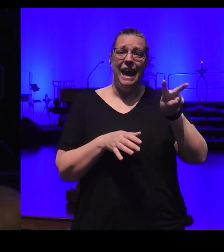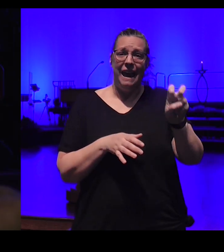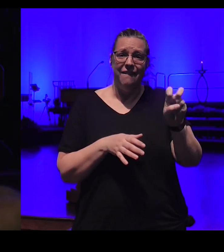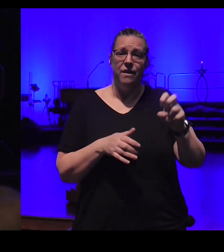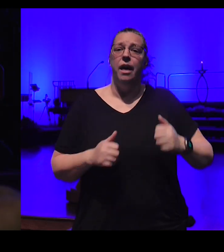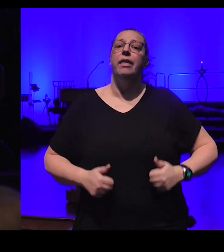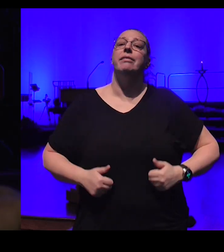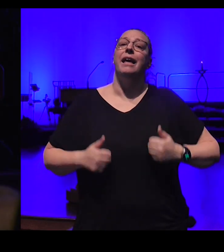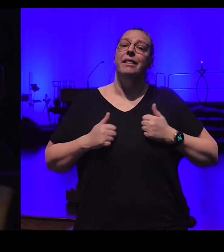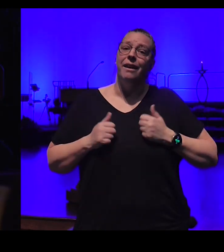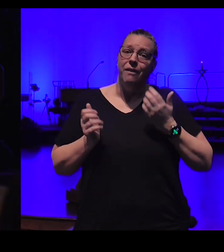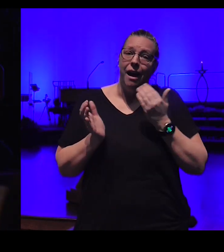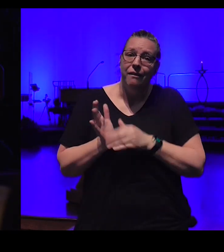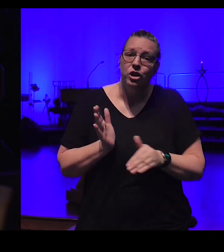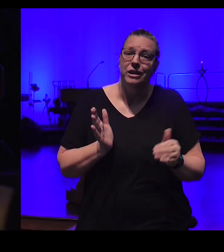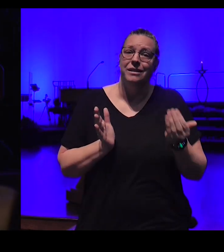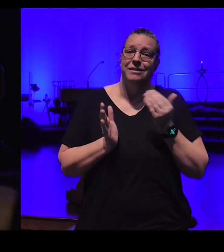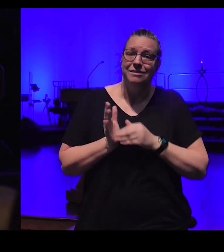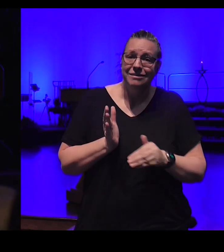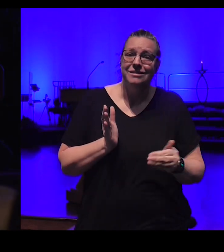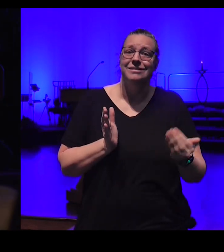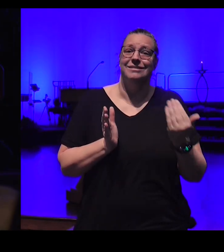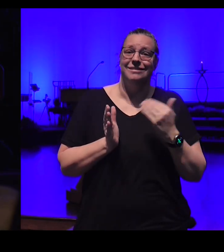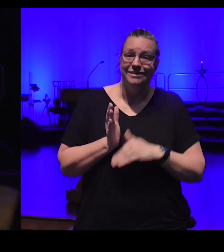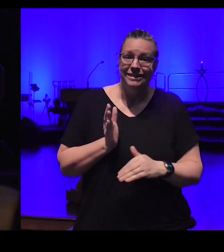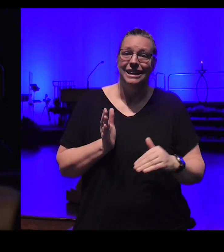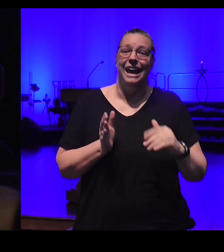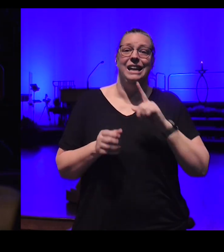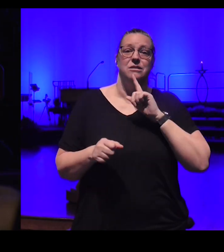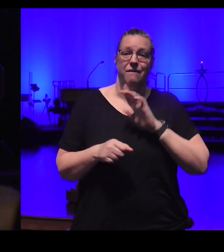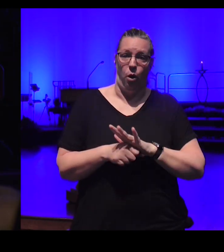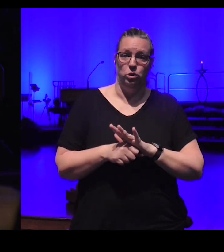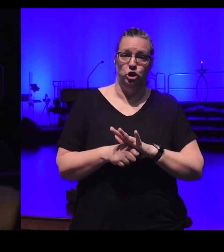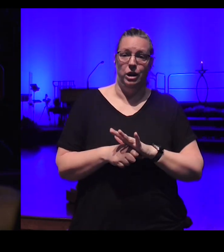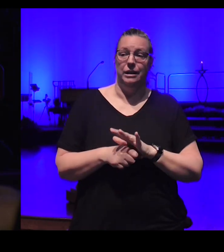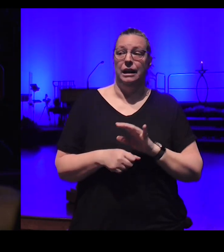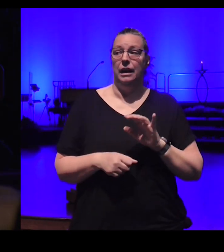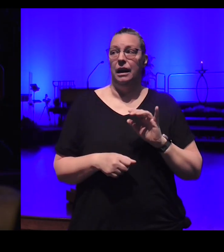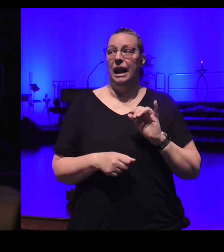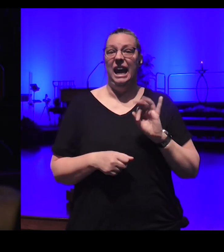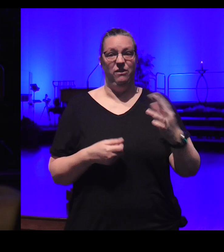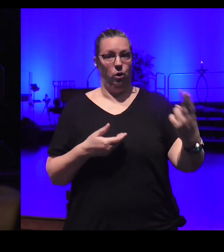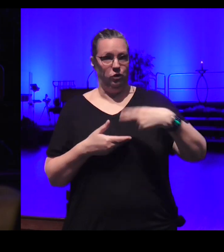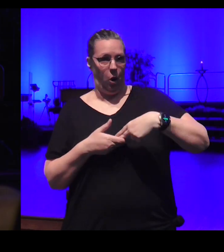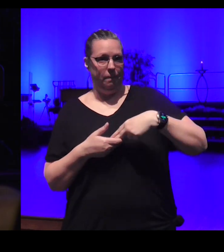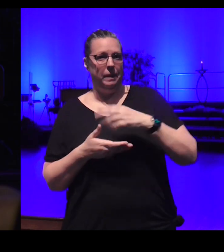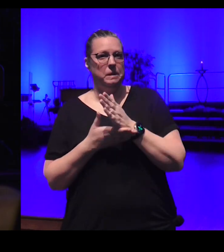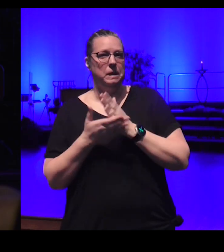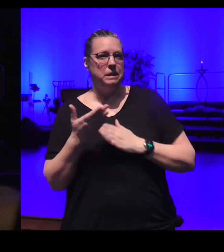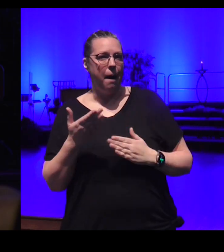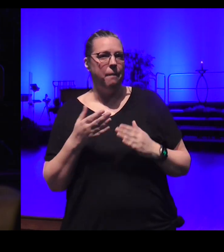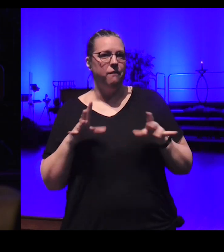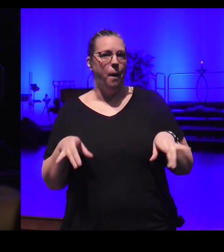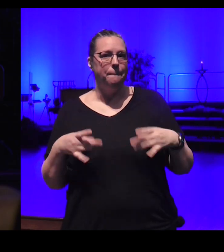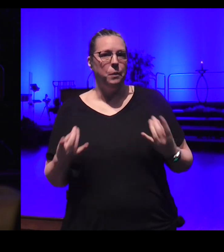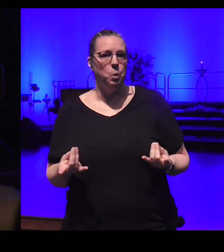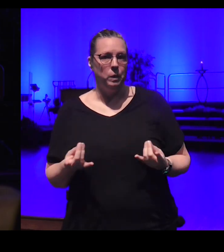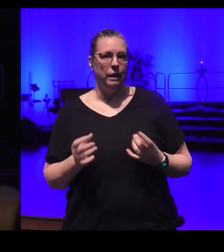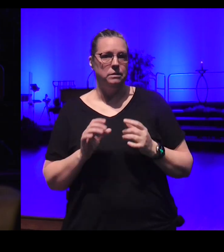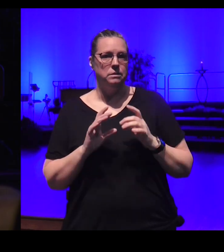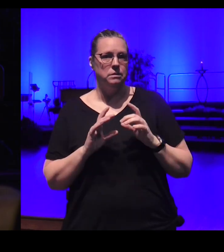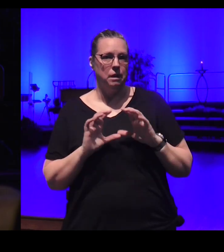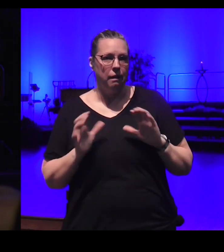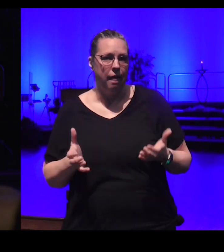again and again in devotion. If you were with me in some of the Buddhist interfaith classes that we've done, we've looked